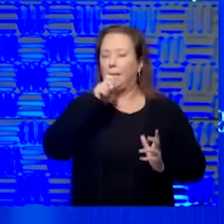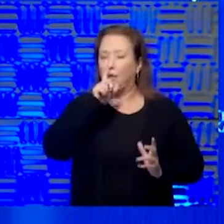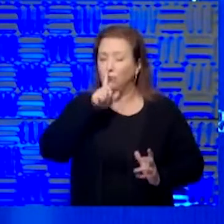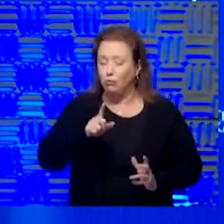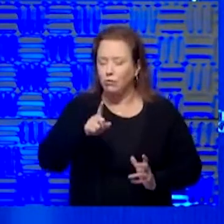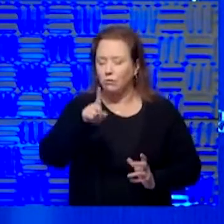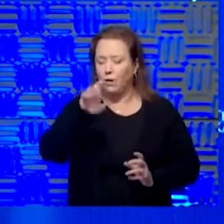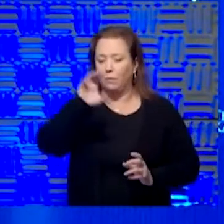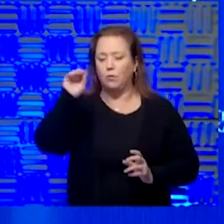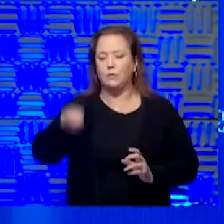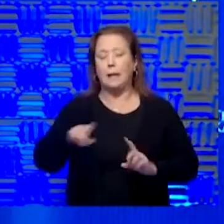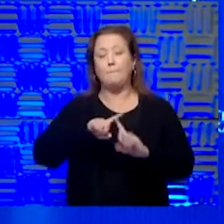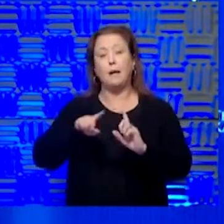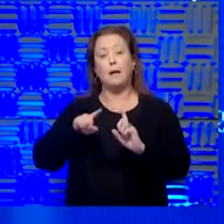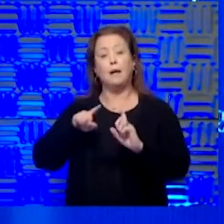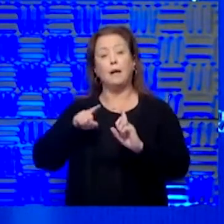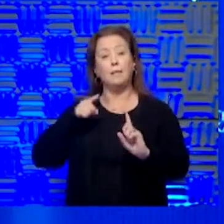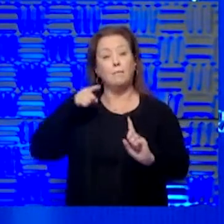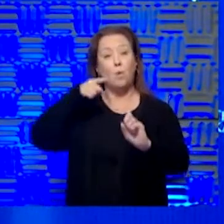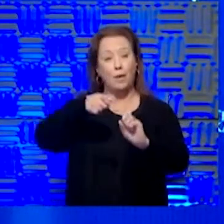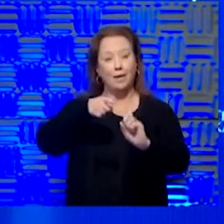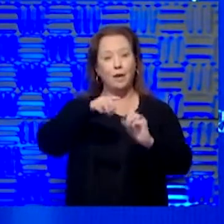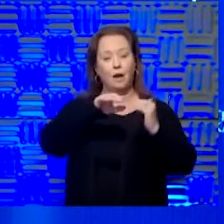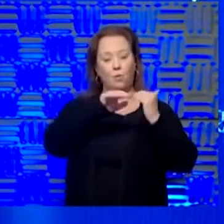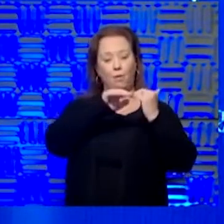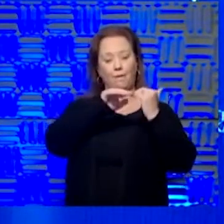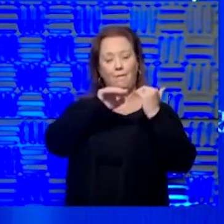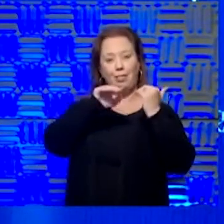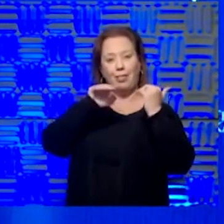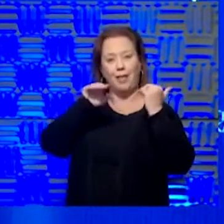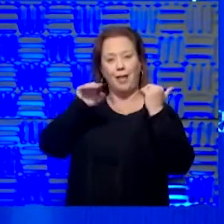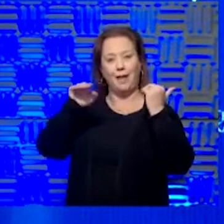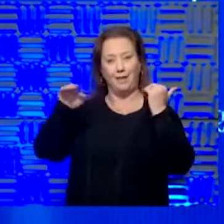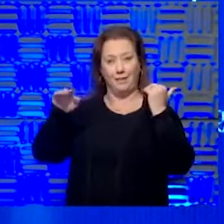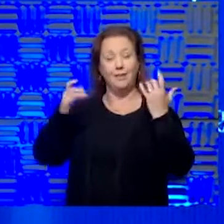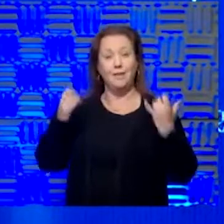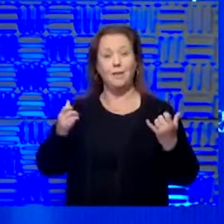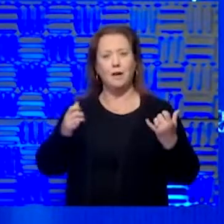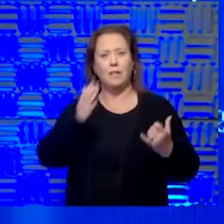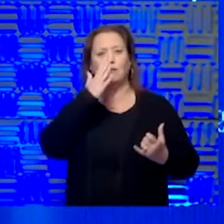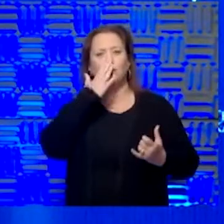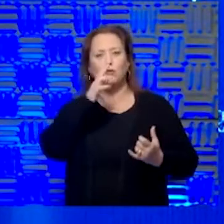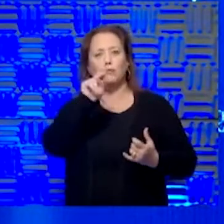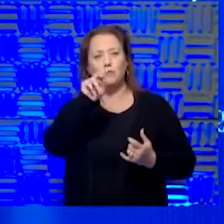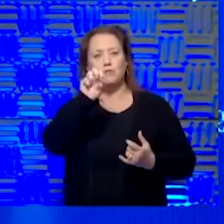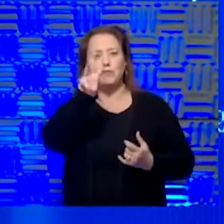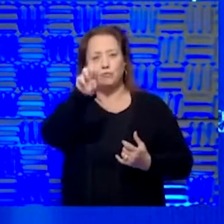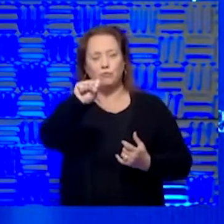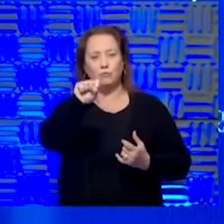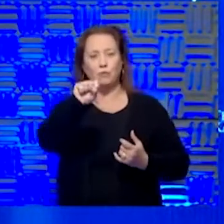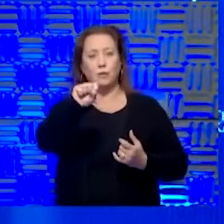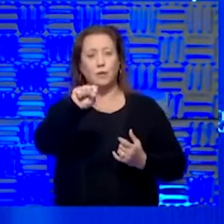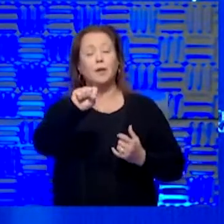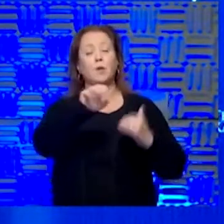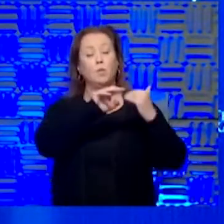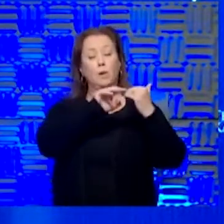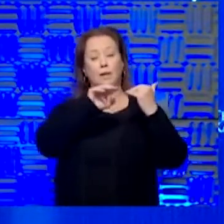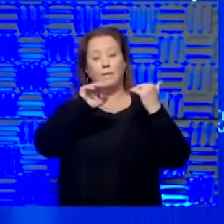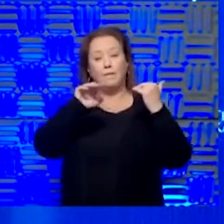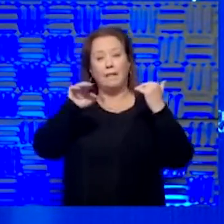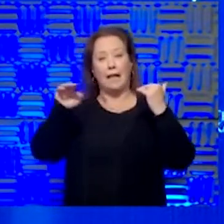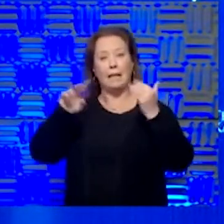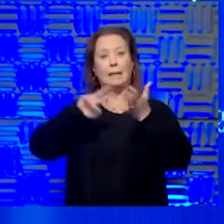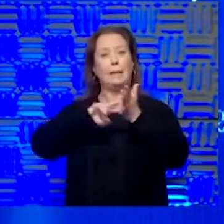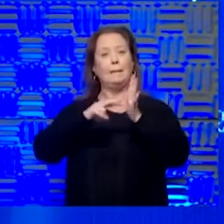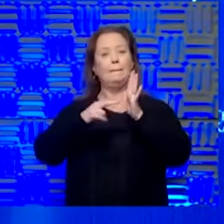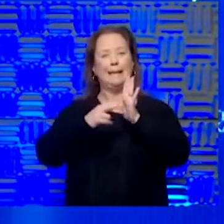But the point being, we have clearly flattened it. So that's really good news. But we've also flattened it without a lot of people